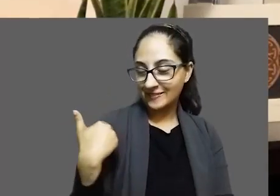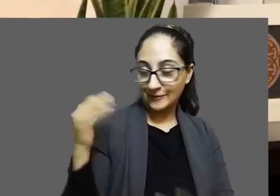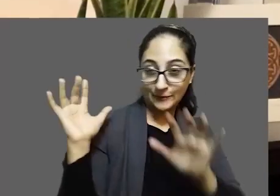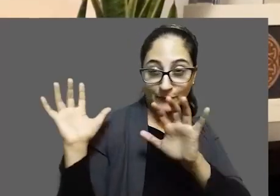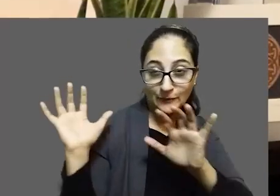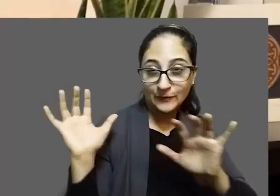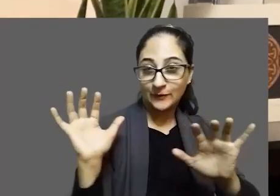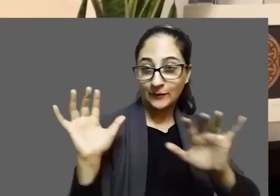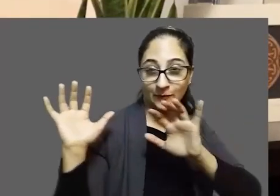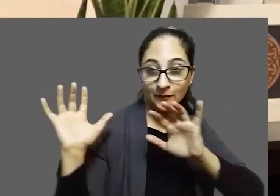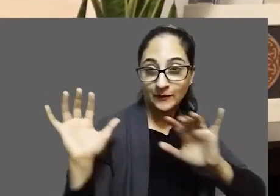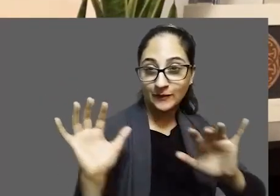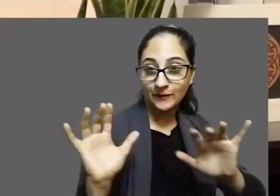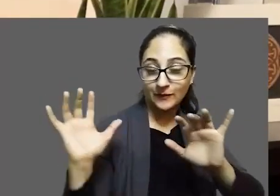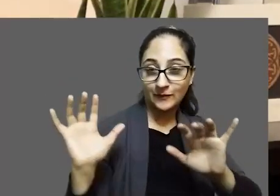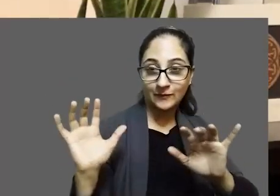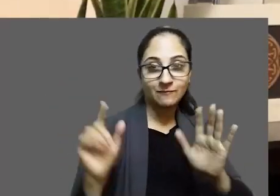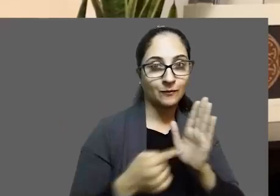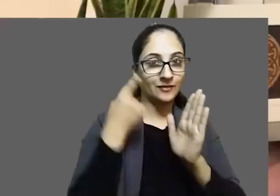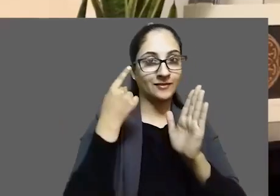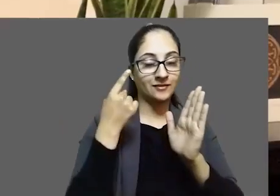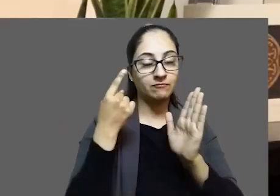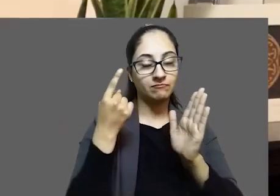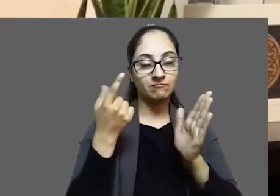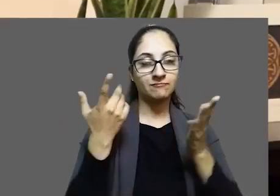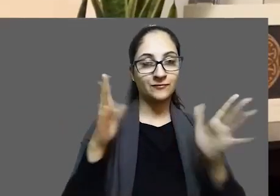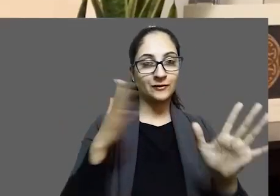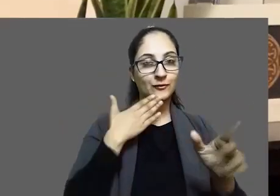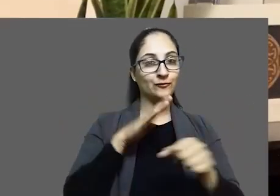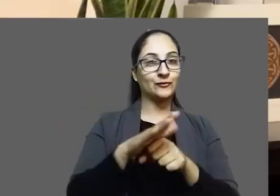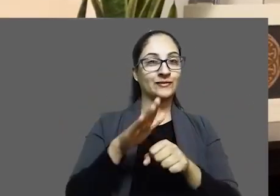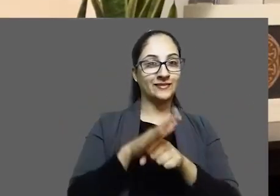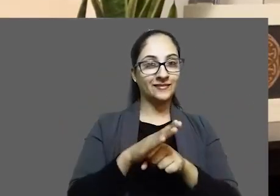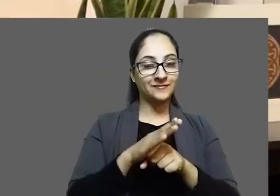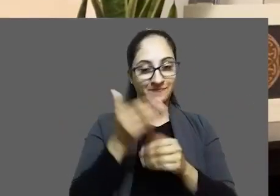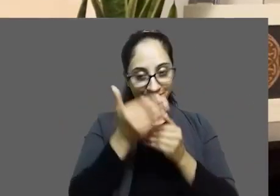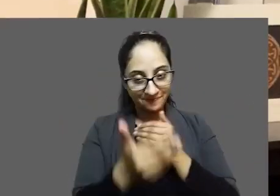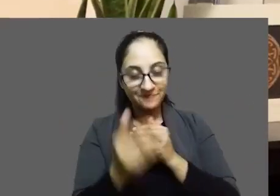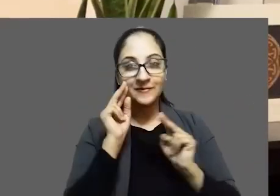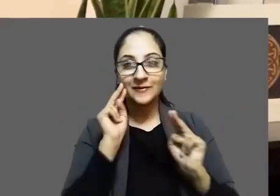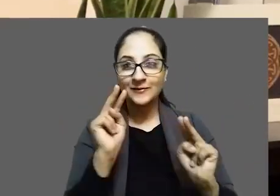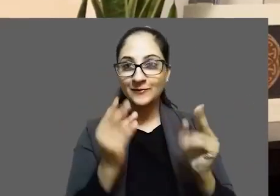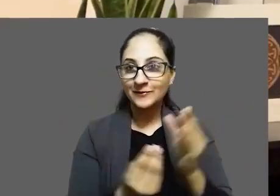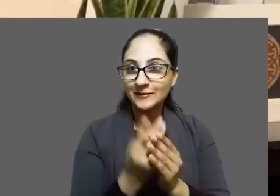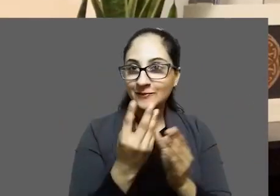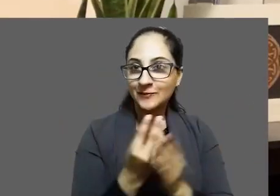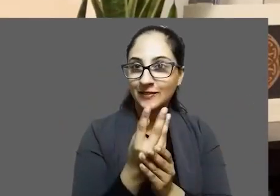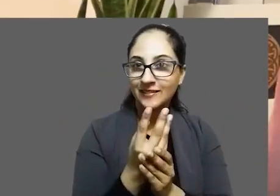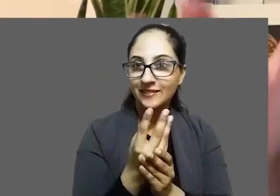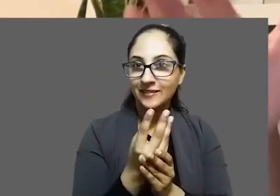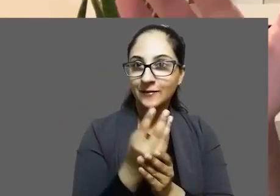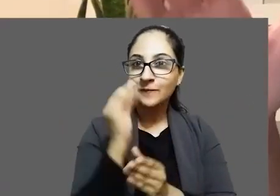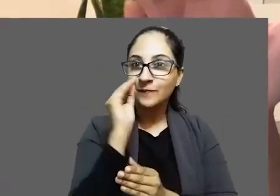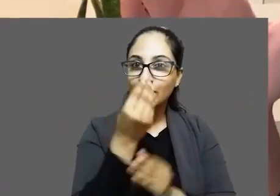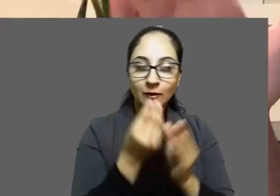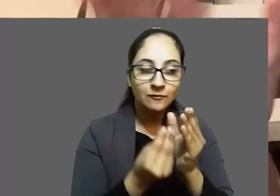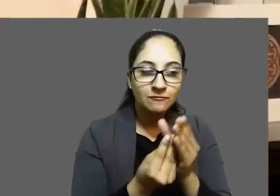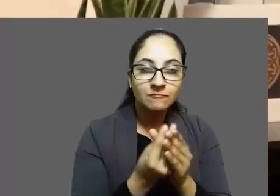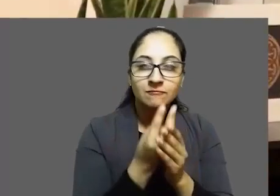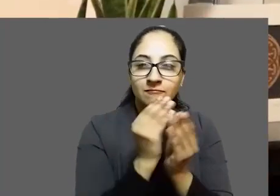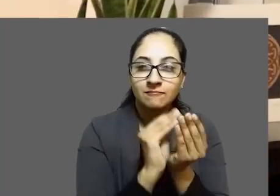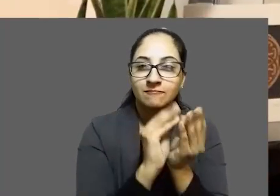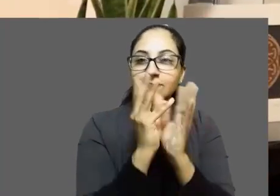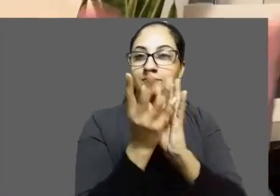signature snowfall for the season, I already feel like spring is in the air. I'm really looking forward to seeing the